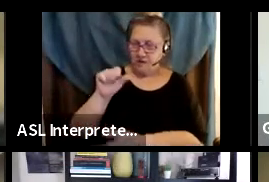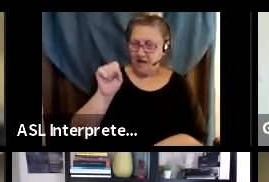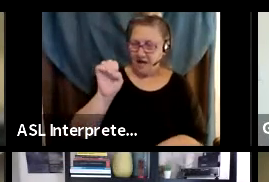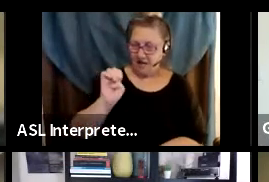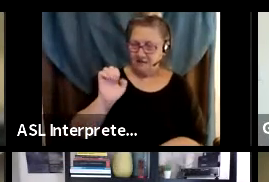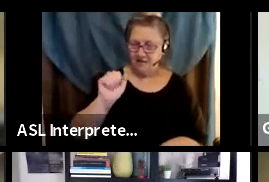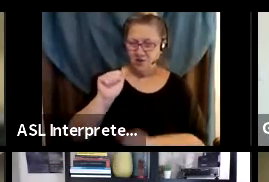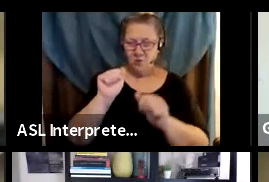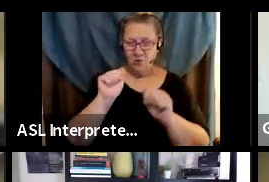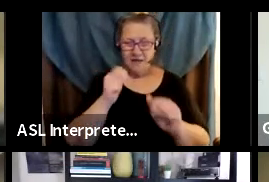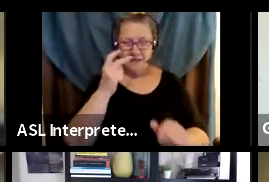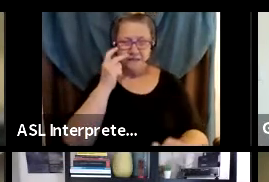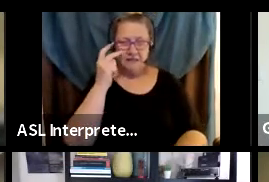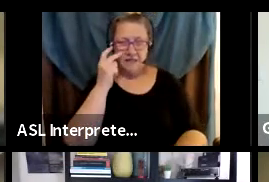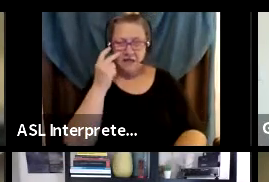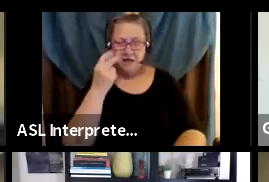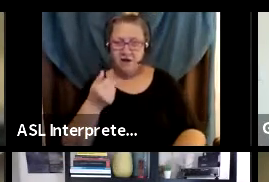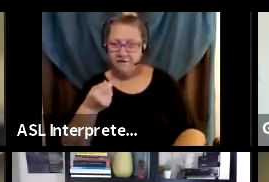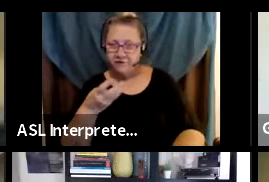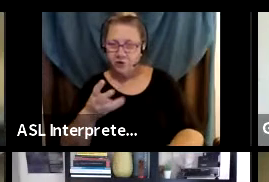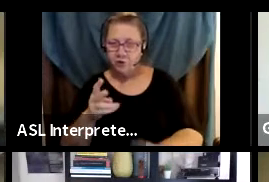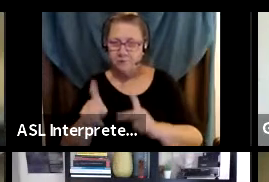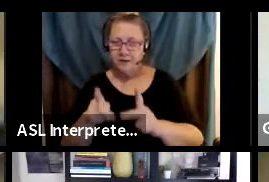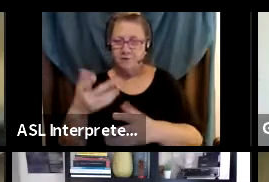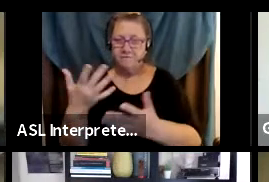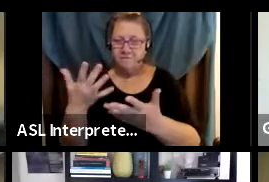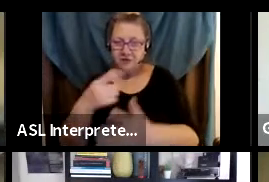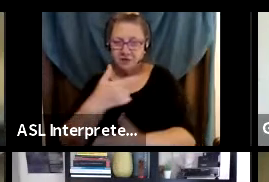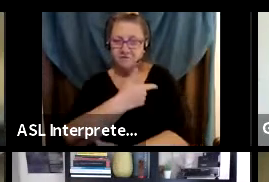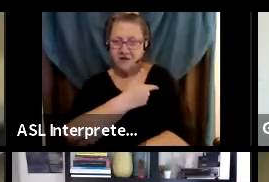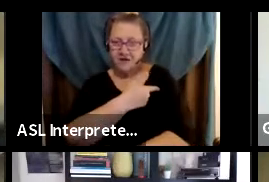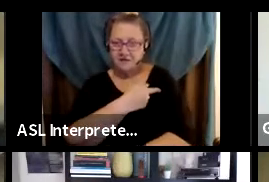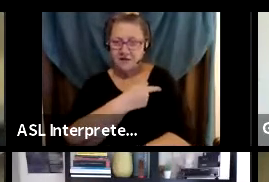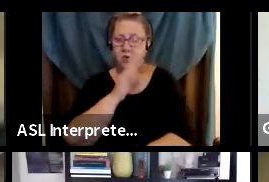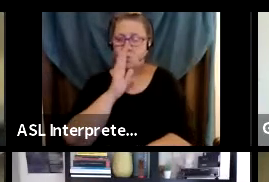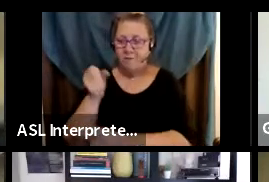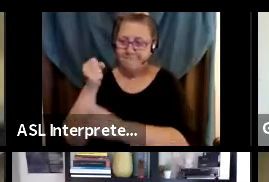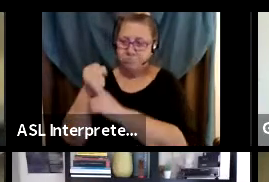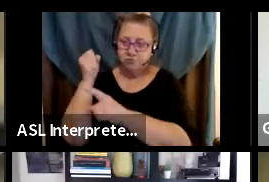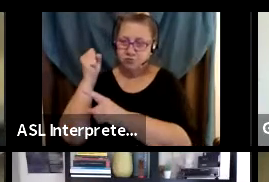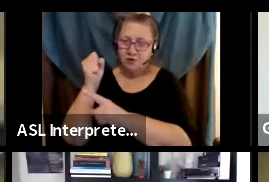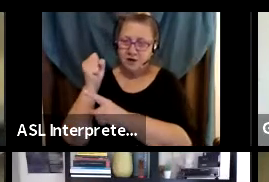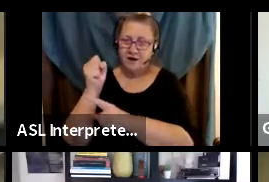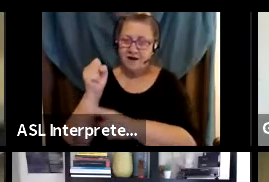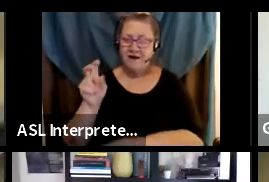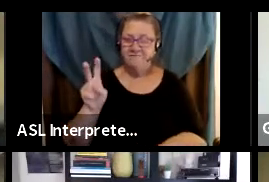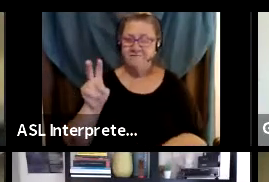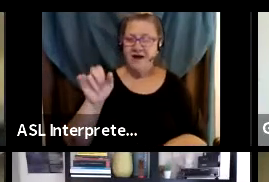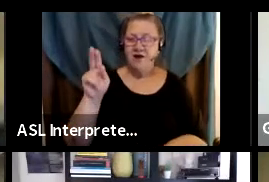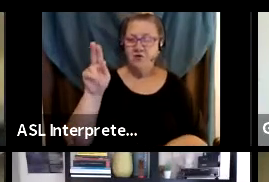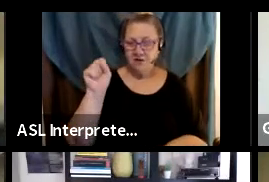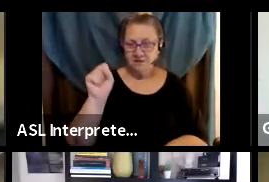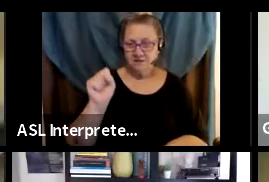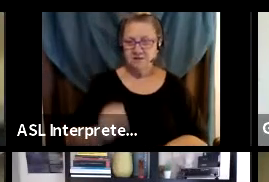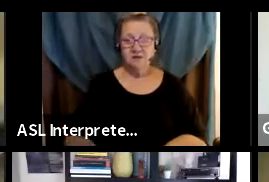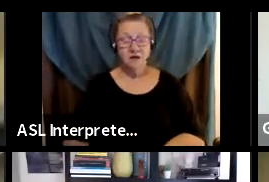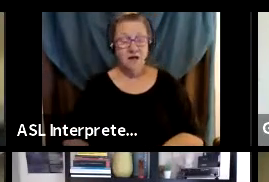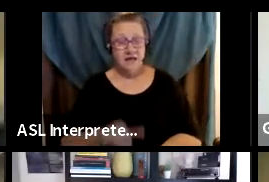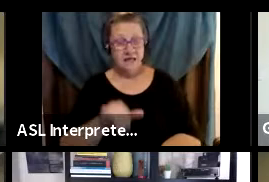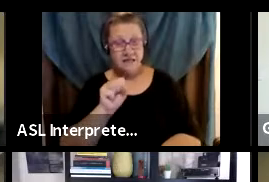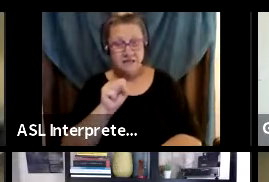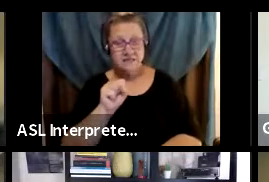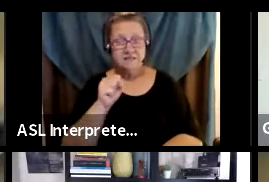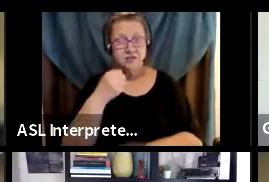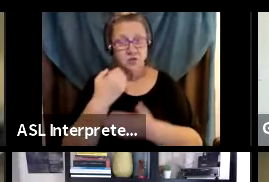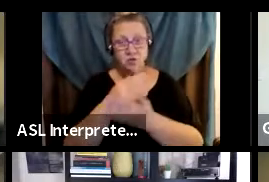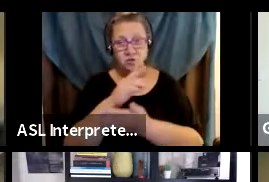X really small number of people who've been vaccinated are still able to get the virus? Yeah, no, great question. There's a few parts to that